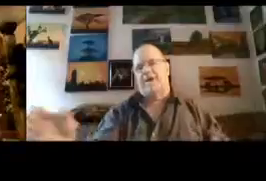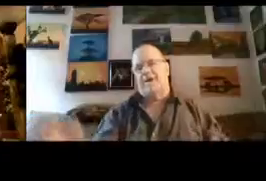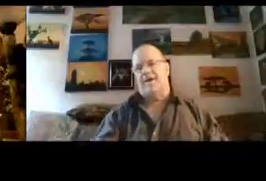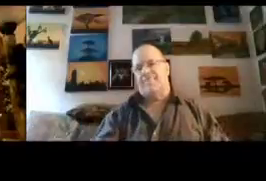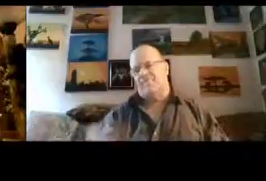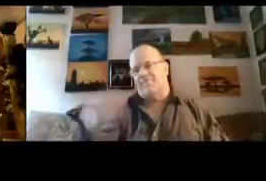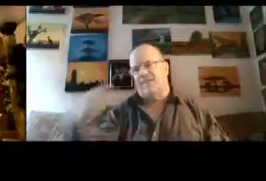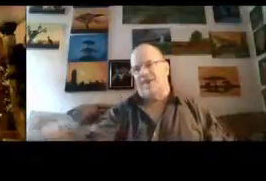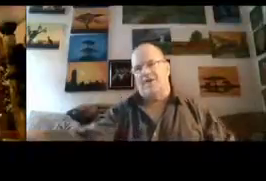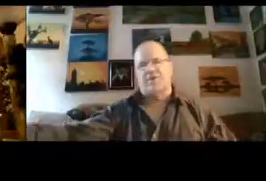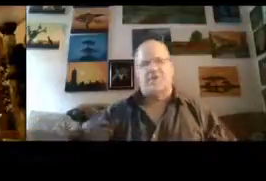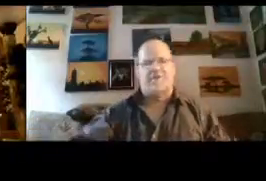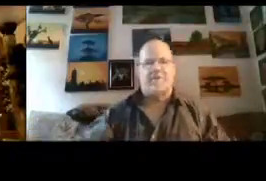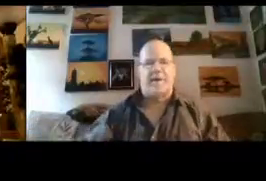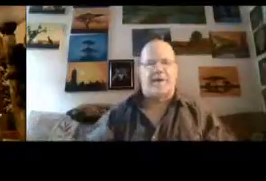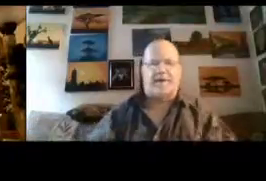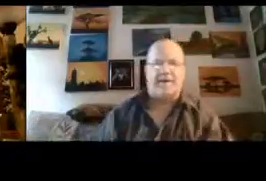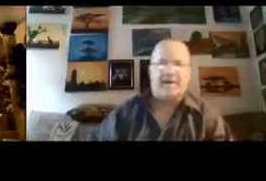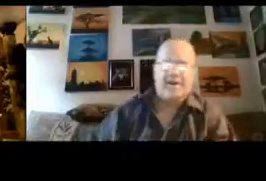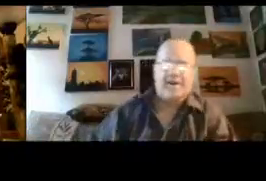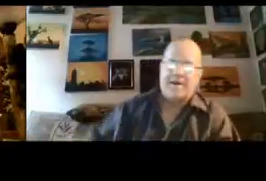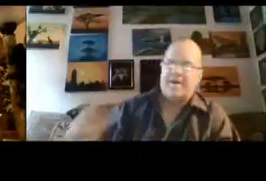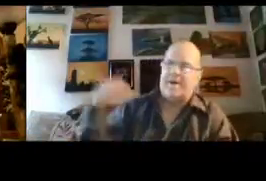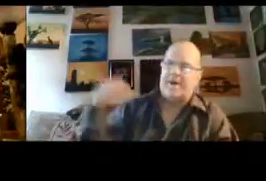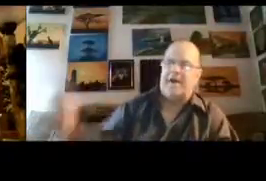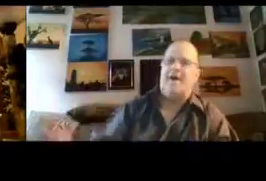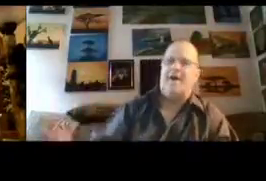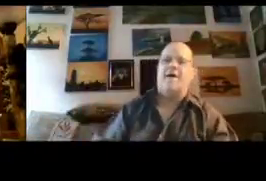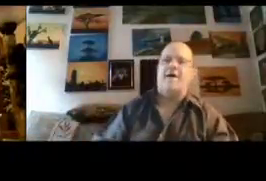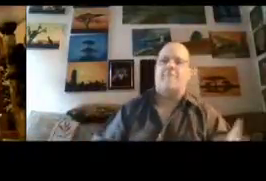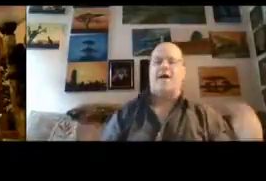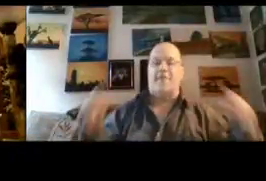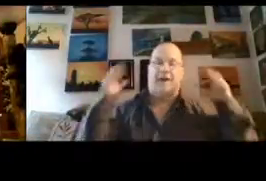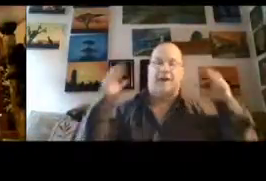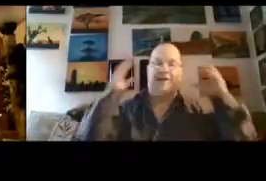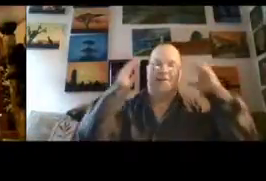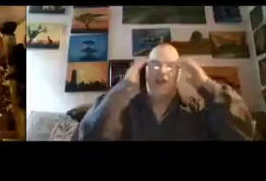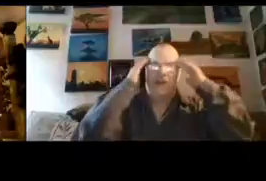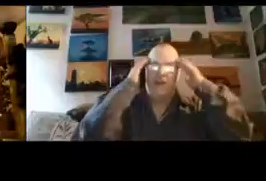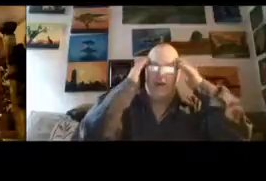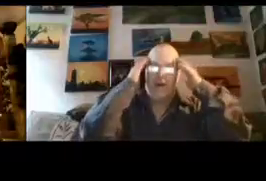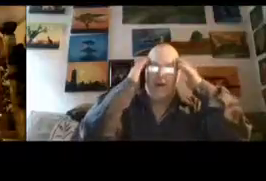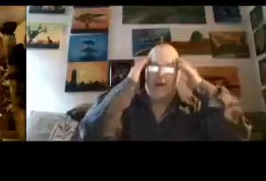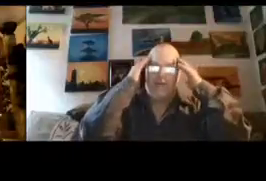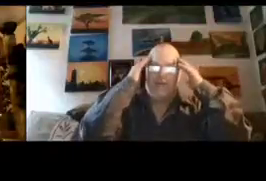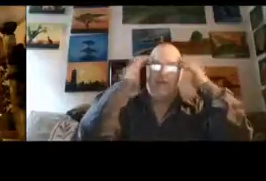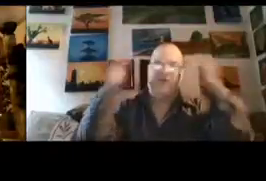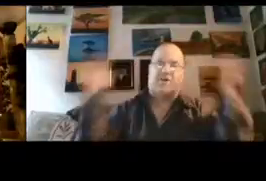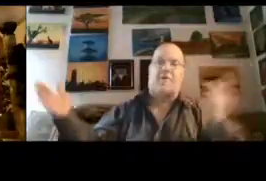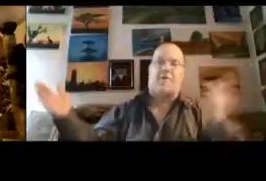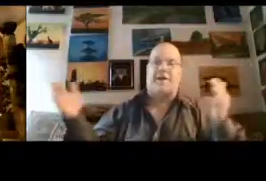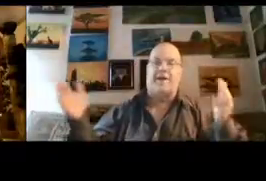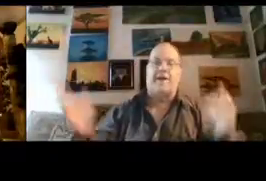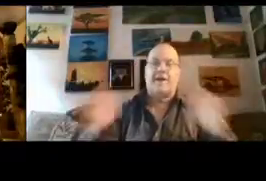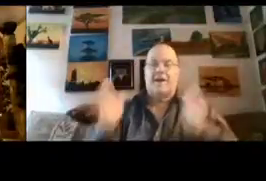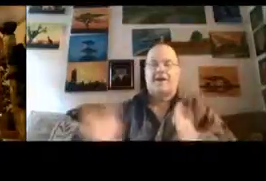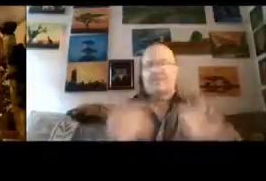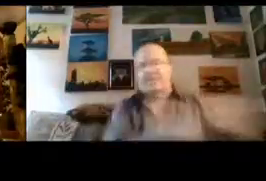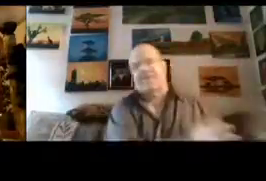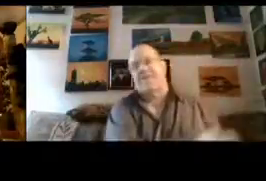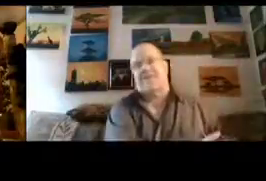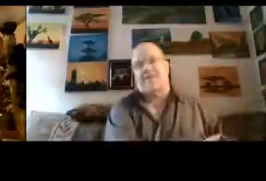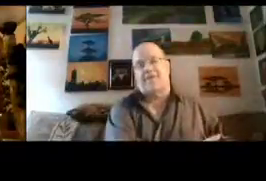it goes on from there. Mm-hmm. And then I suddenly got the idea for this comedy and set